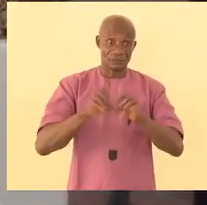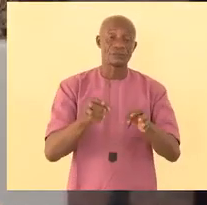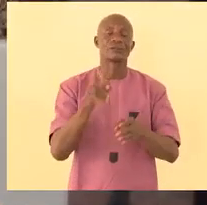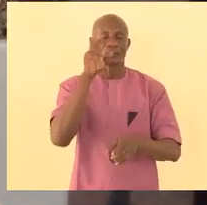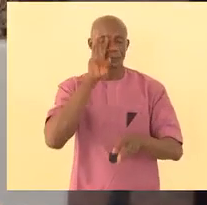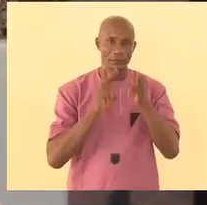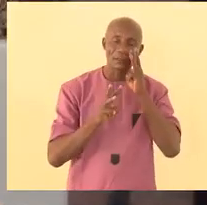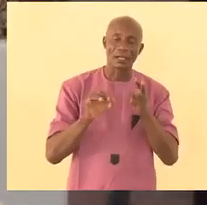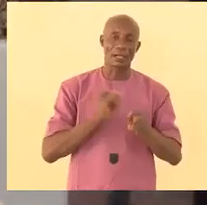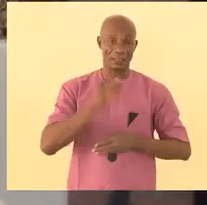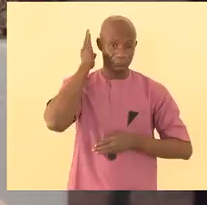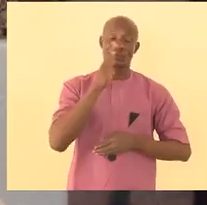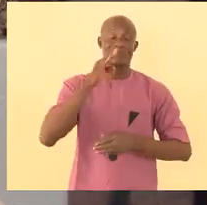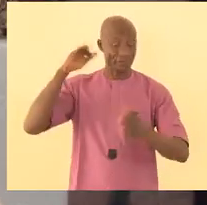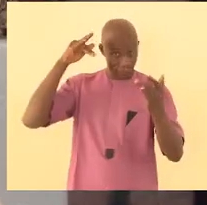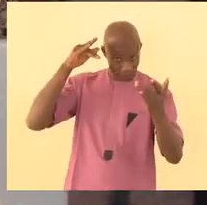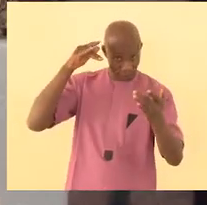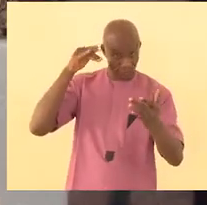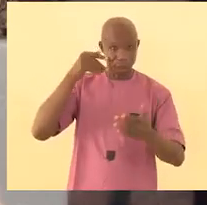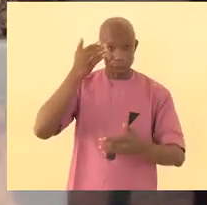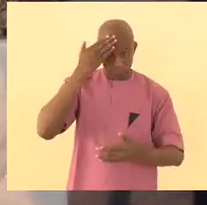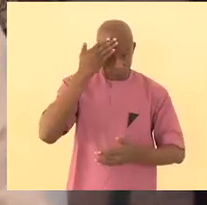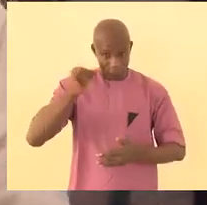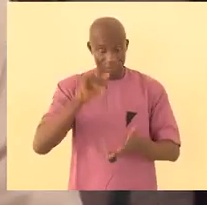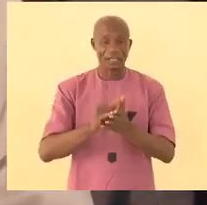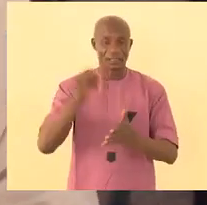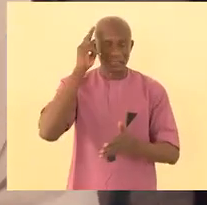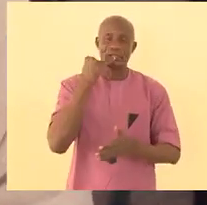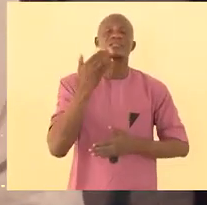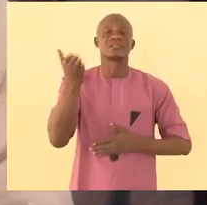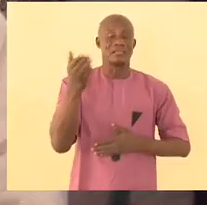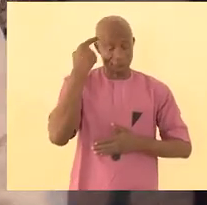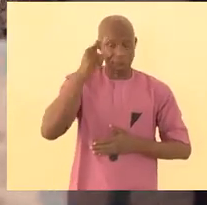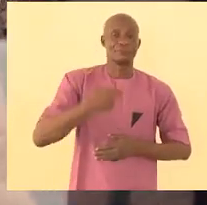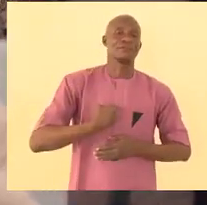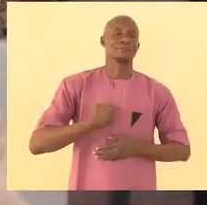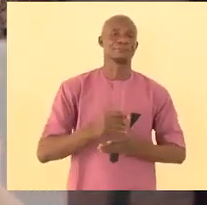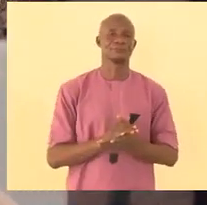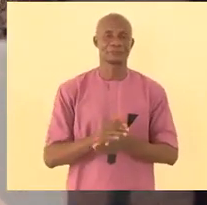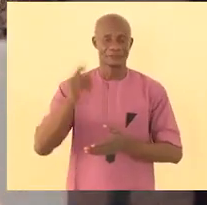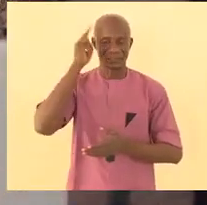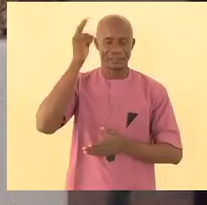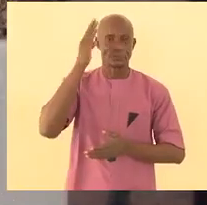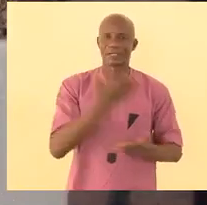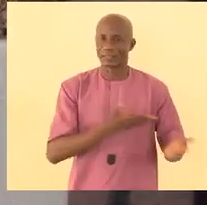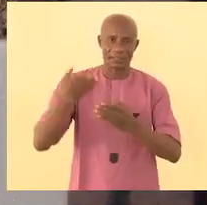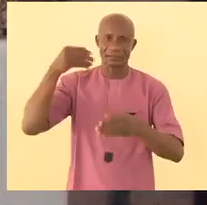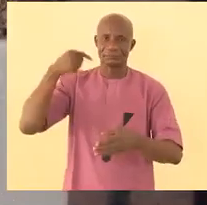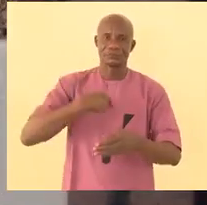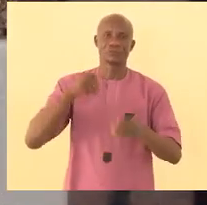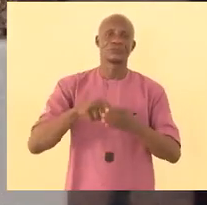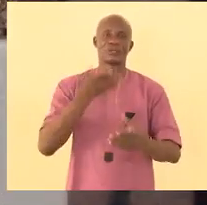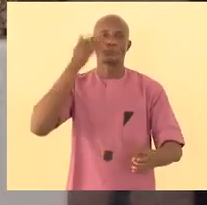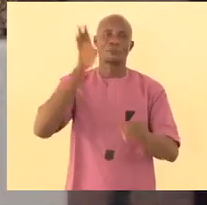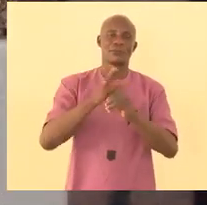unto the Lord, knowing that he is there for me, that in due season, he will take me to the promised land. So I